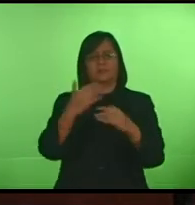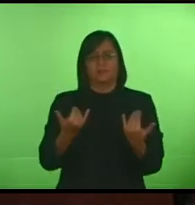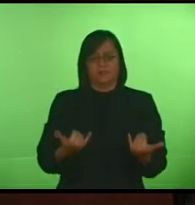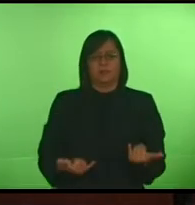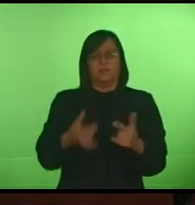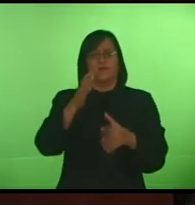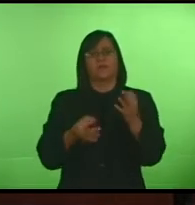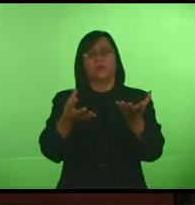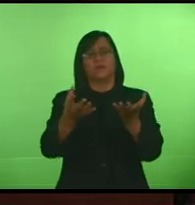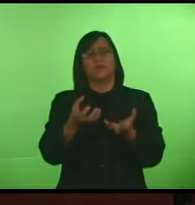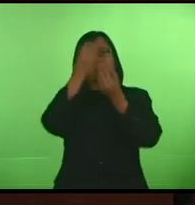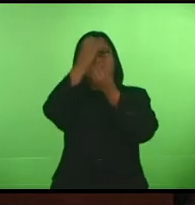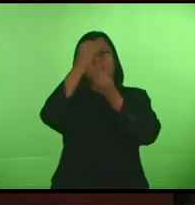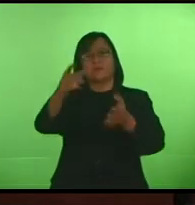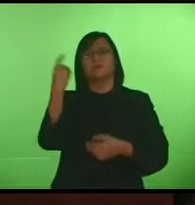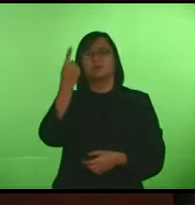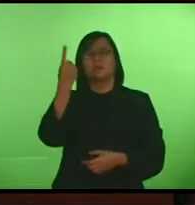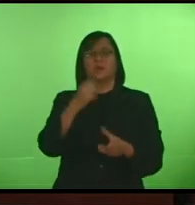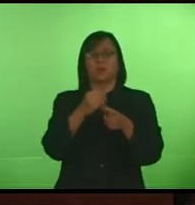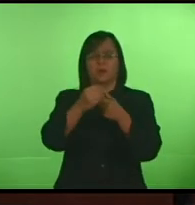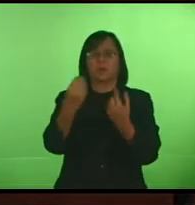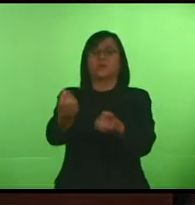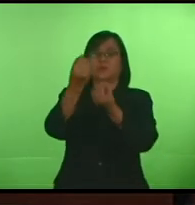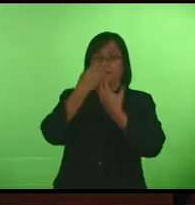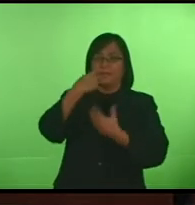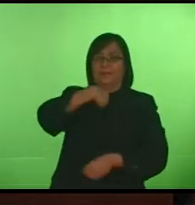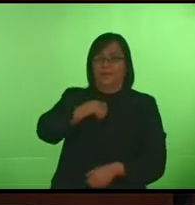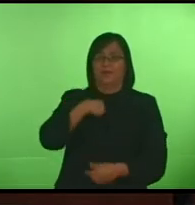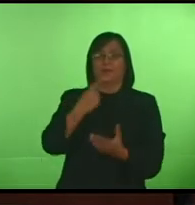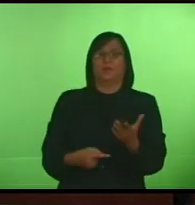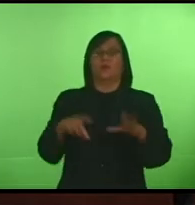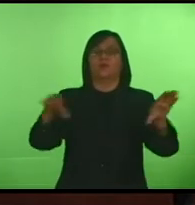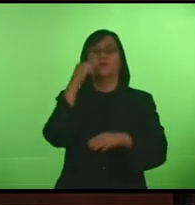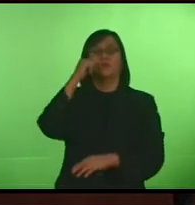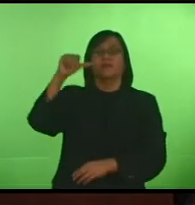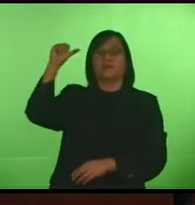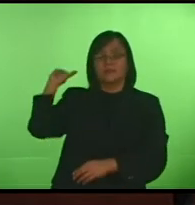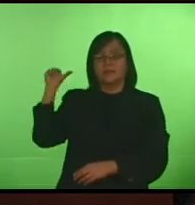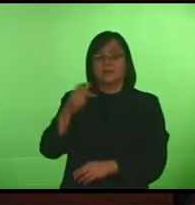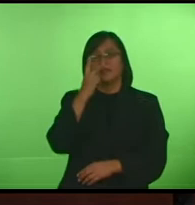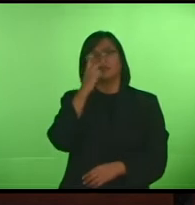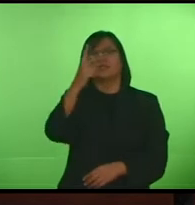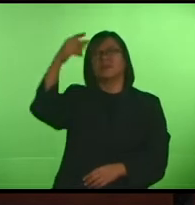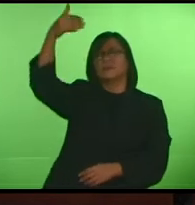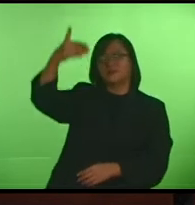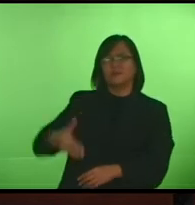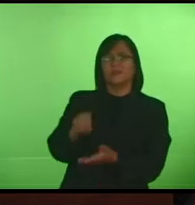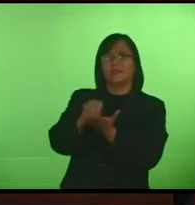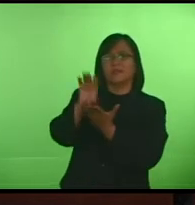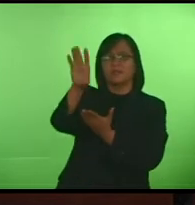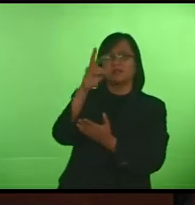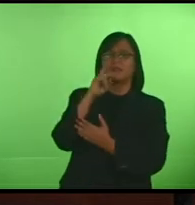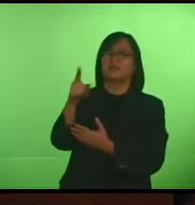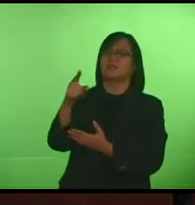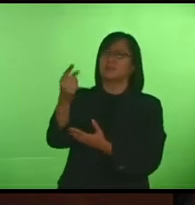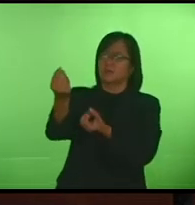tell someone or you want to tell me what you did yesterday, so look at the slides here and tell me which sentence